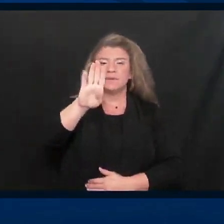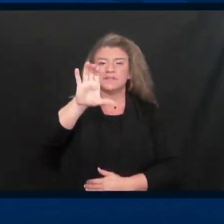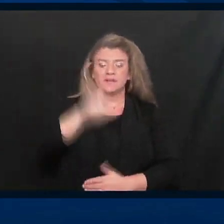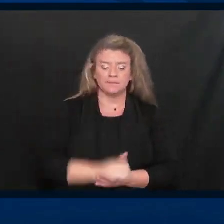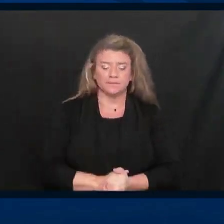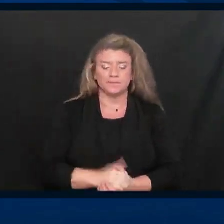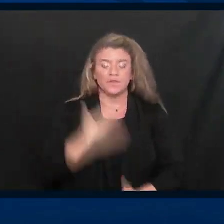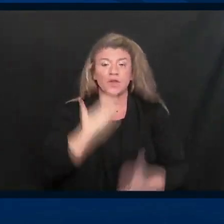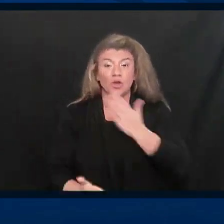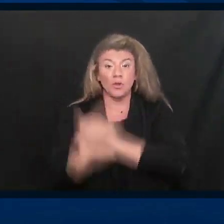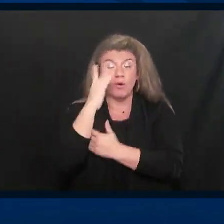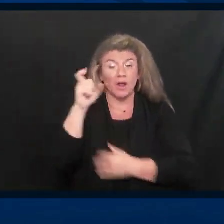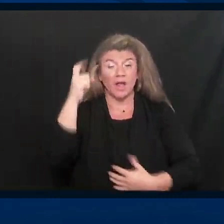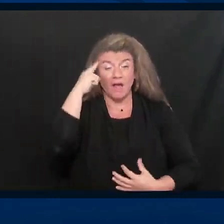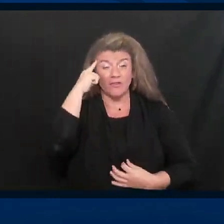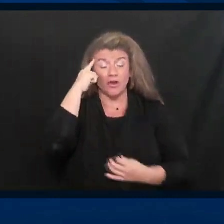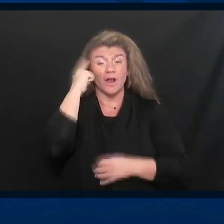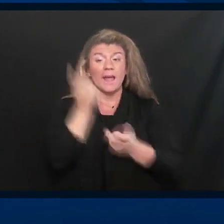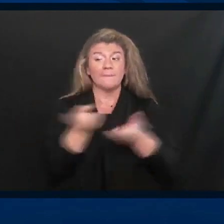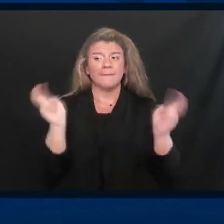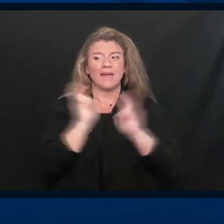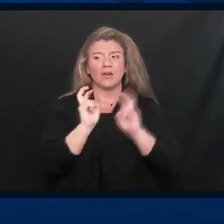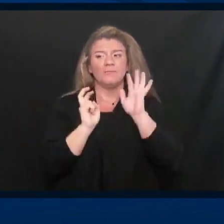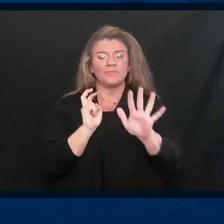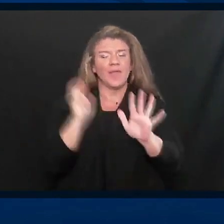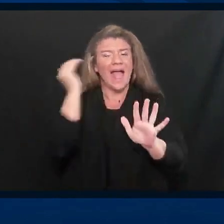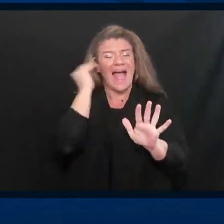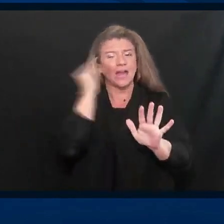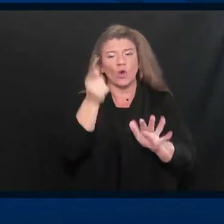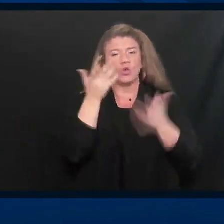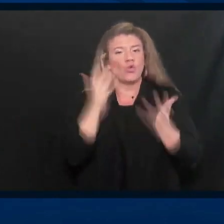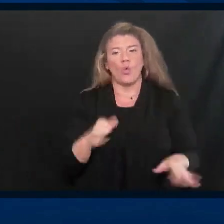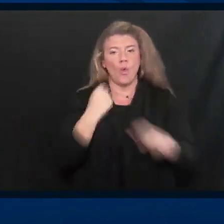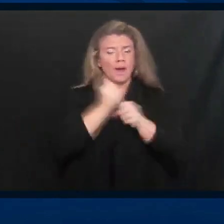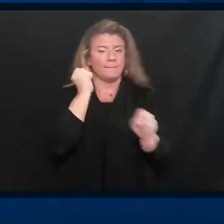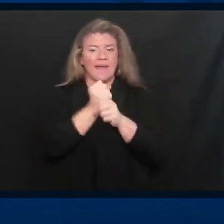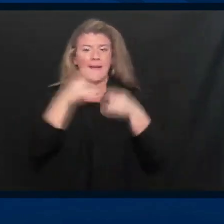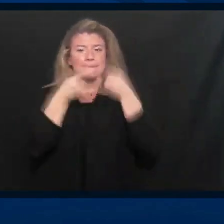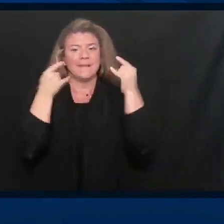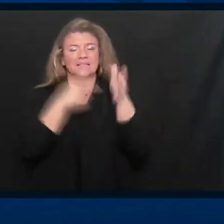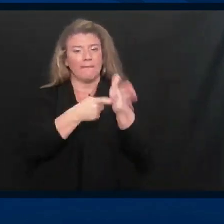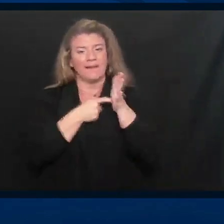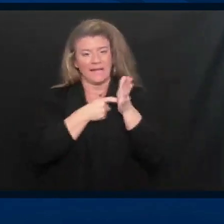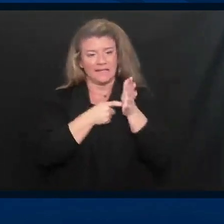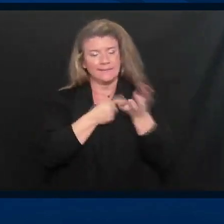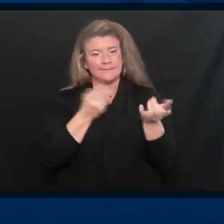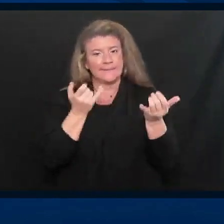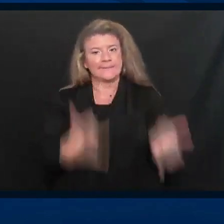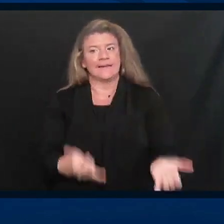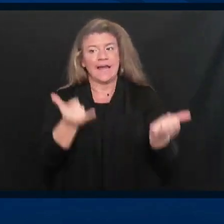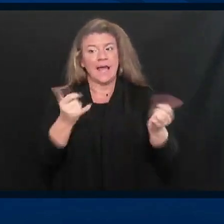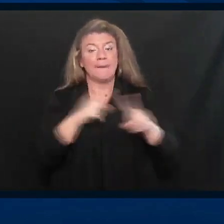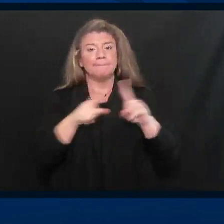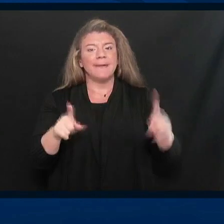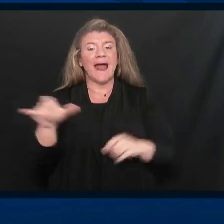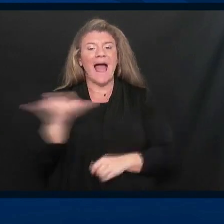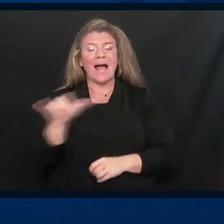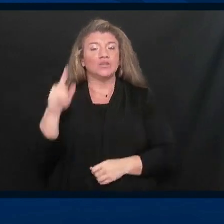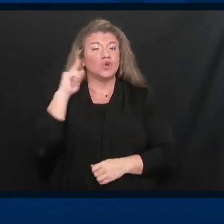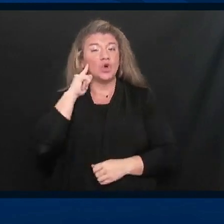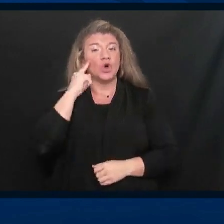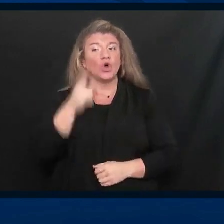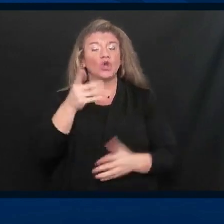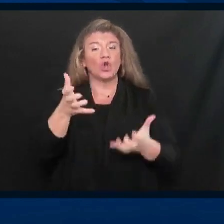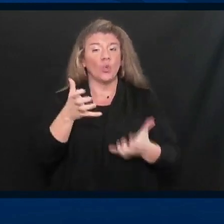morning, panel. Governor, I know you don't want to make a mask mandate yet, but I also heard you say that you'd like to